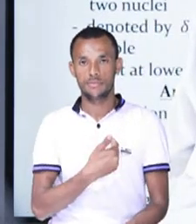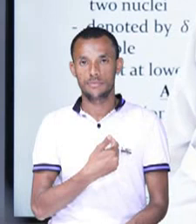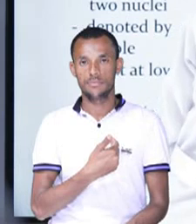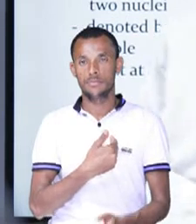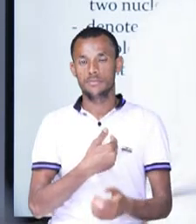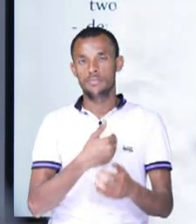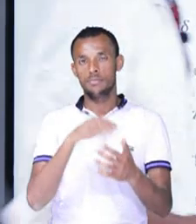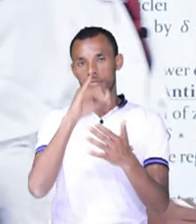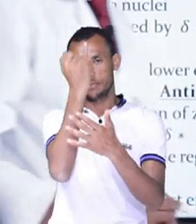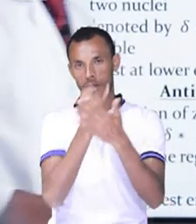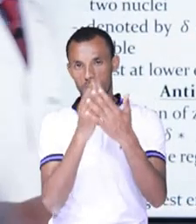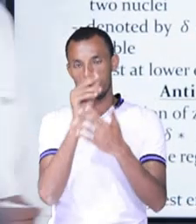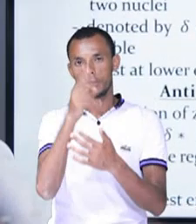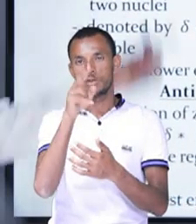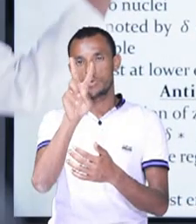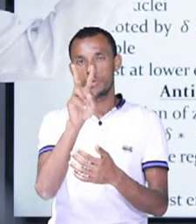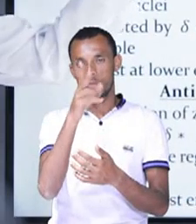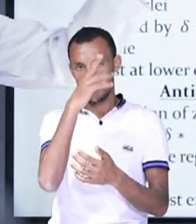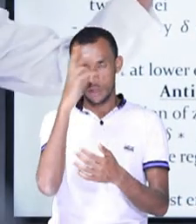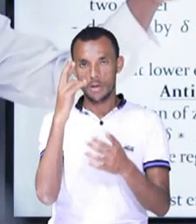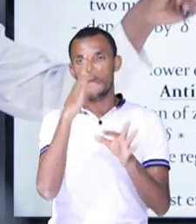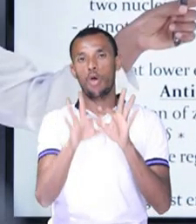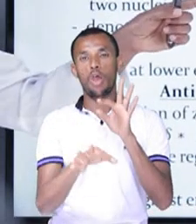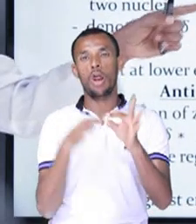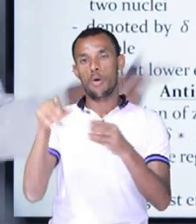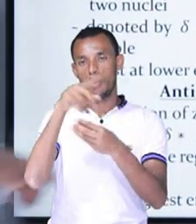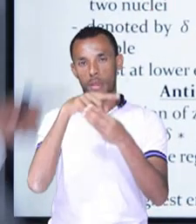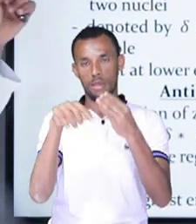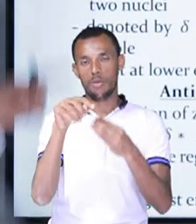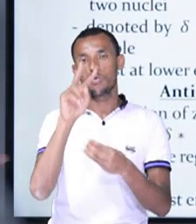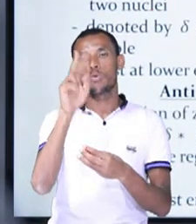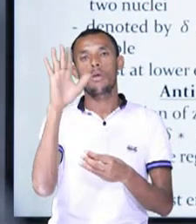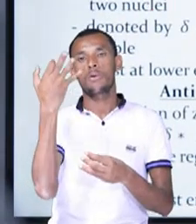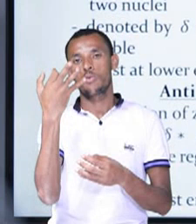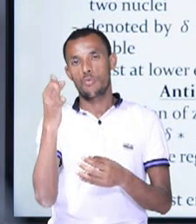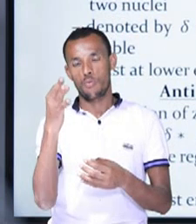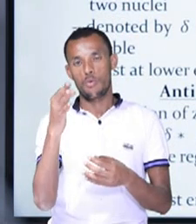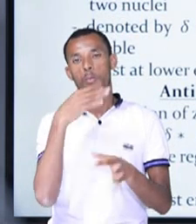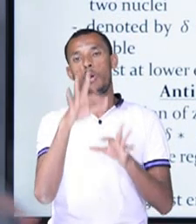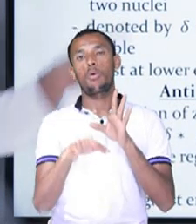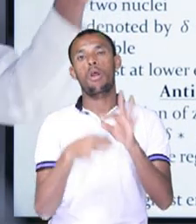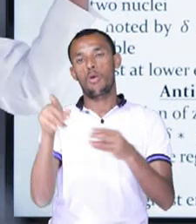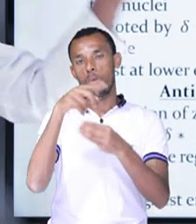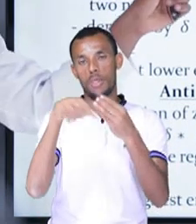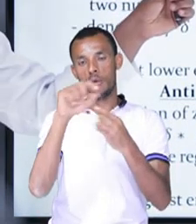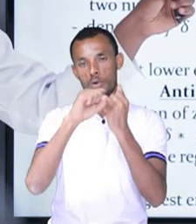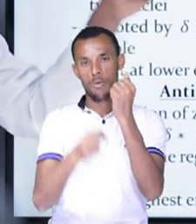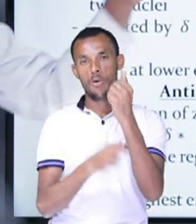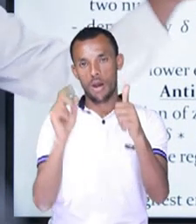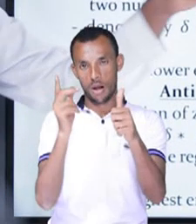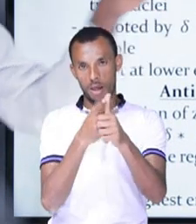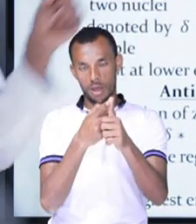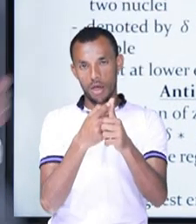Energy diagram of H2. Because in molecular orbital theory, two types of molecular orbitals can be formed. One